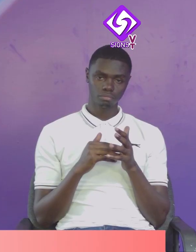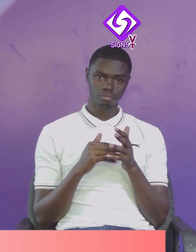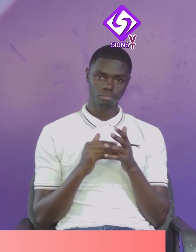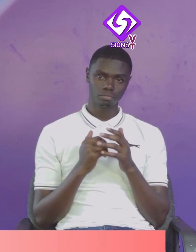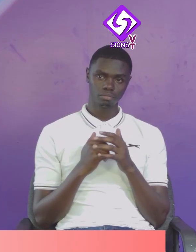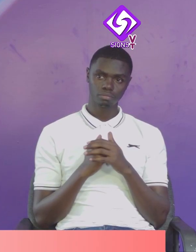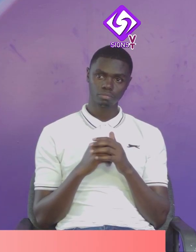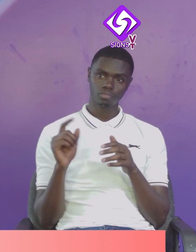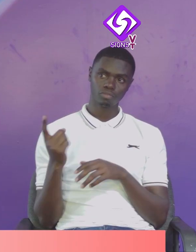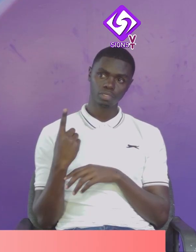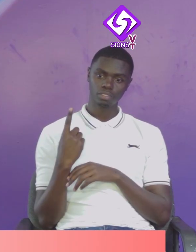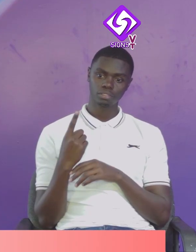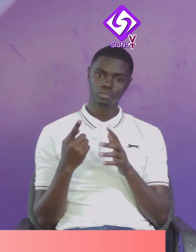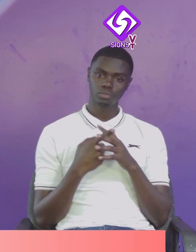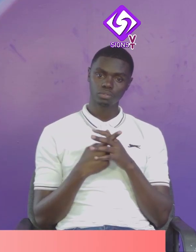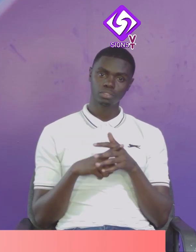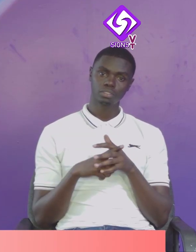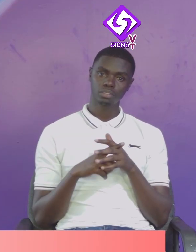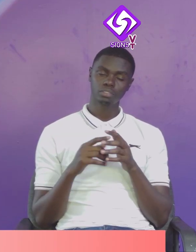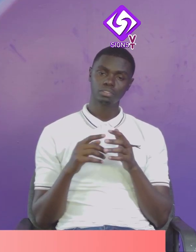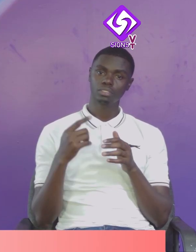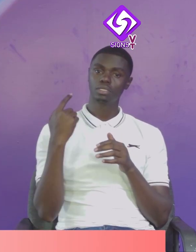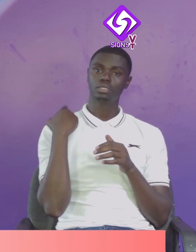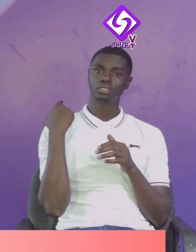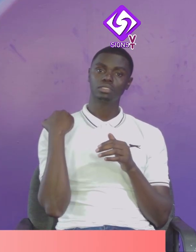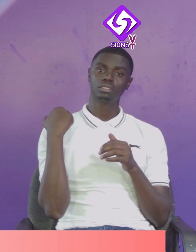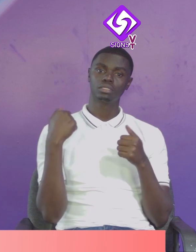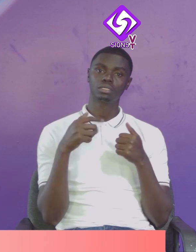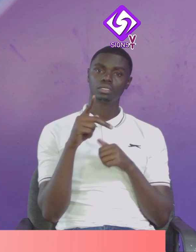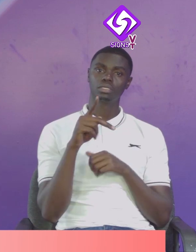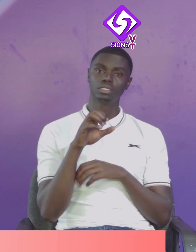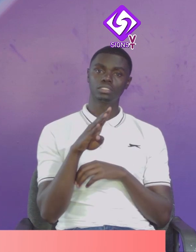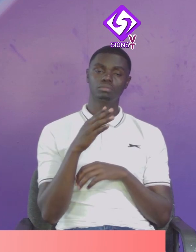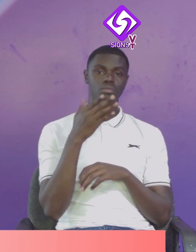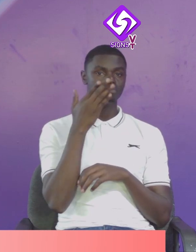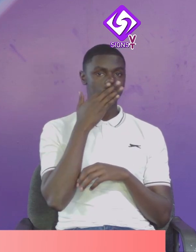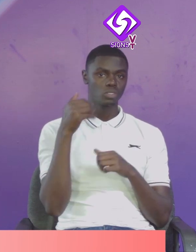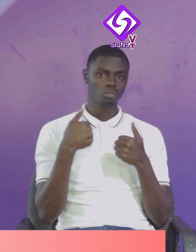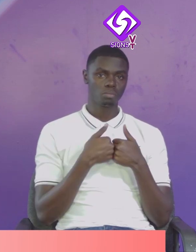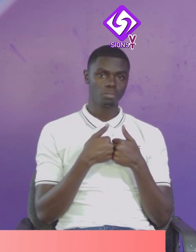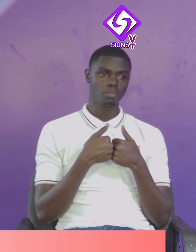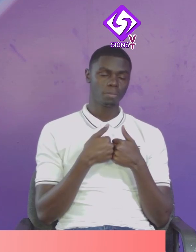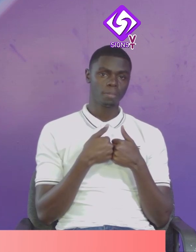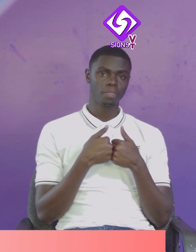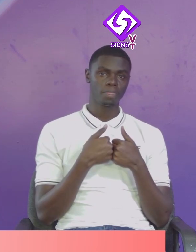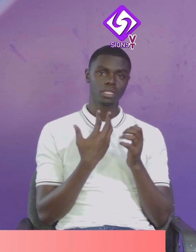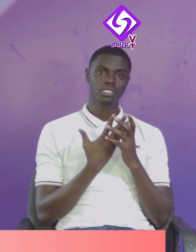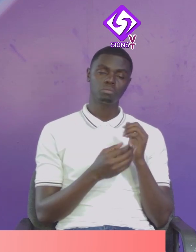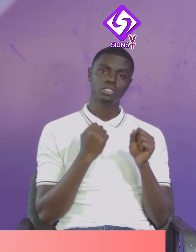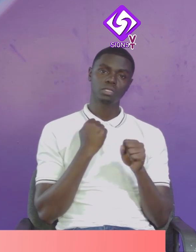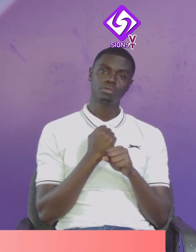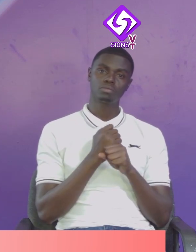Yeah. First of all, just to start by reporting on yesterday's KCB against Bidco United. It was a disappointing performance. And I'm pretty